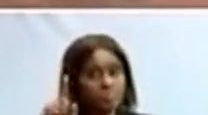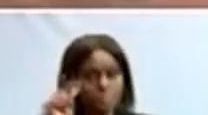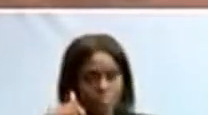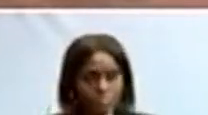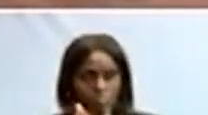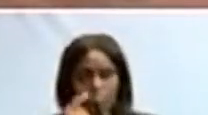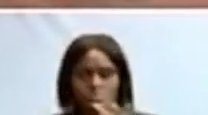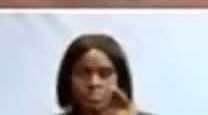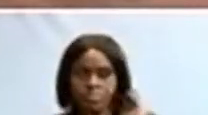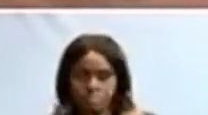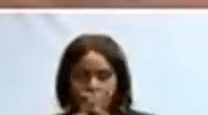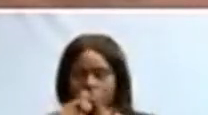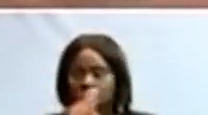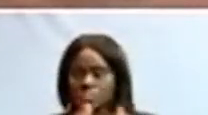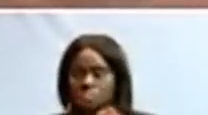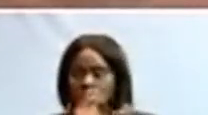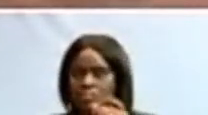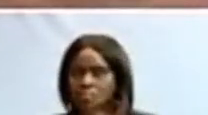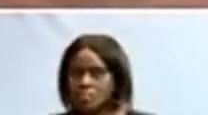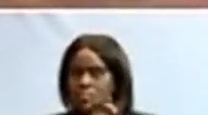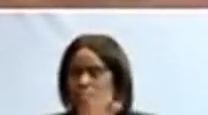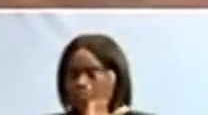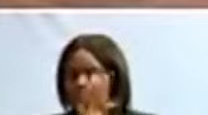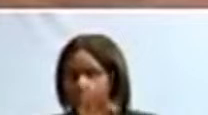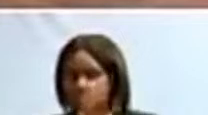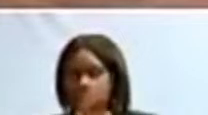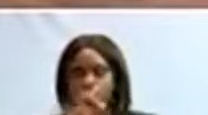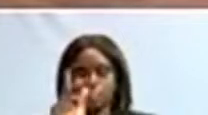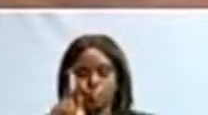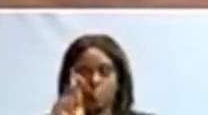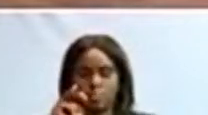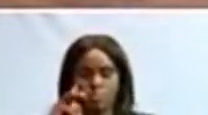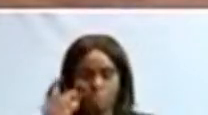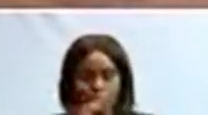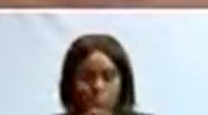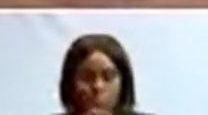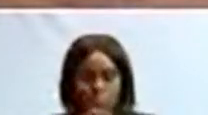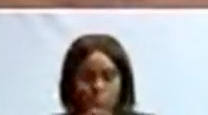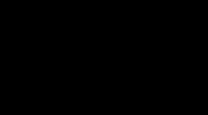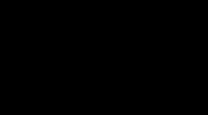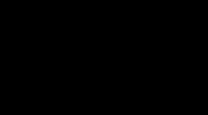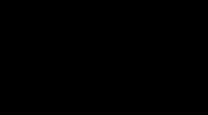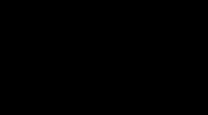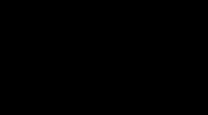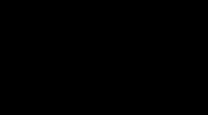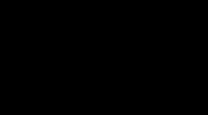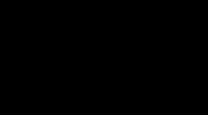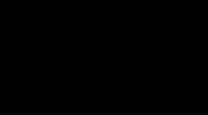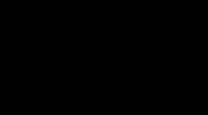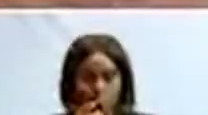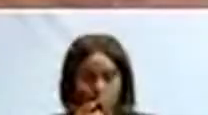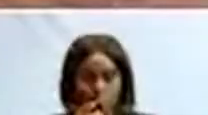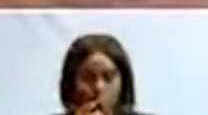which is about 156 kilometers from our